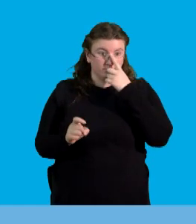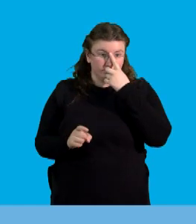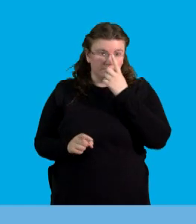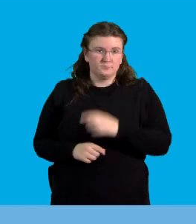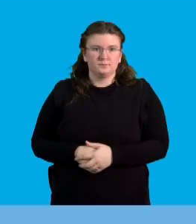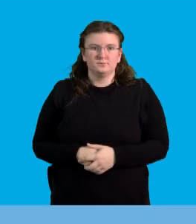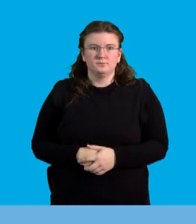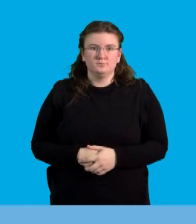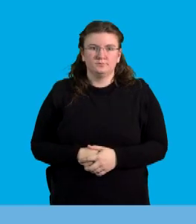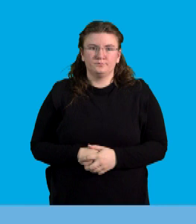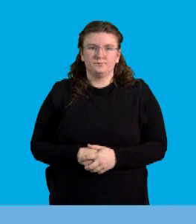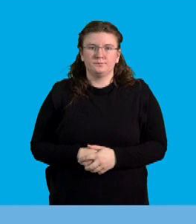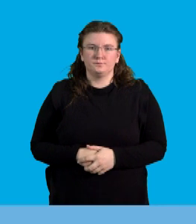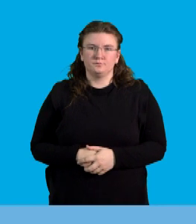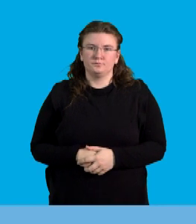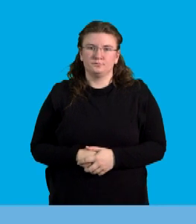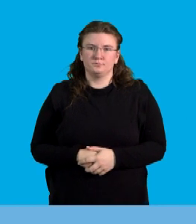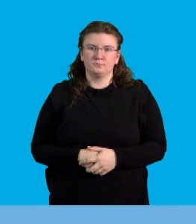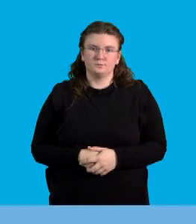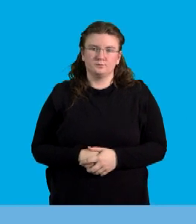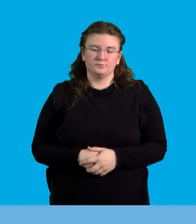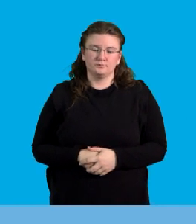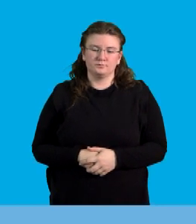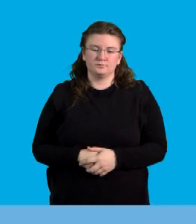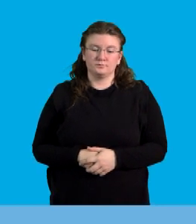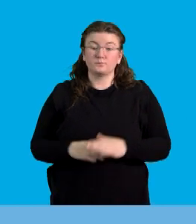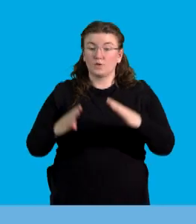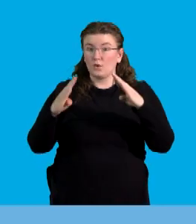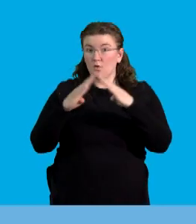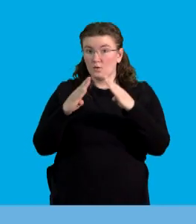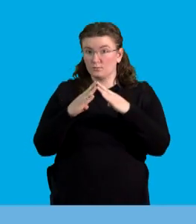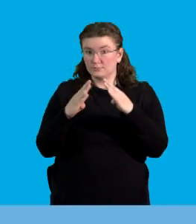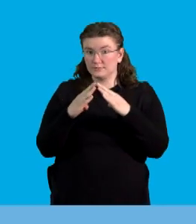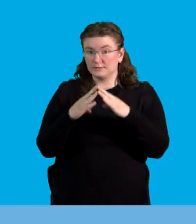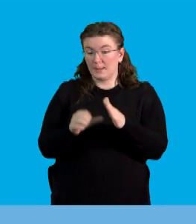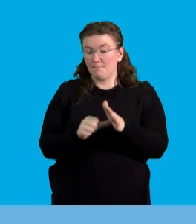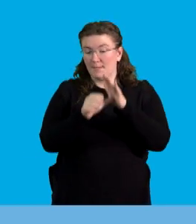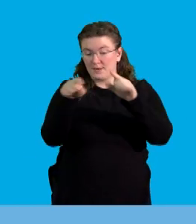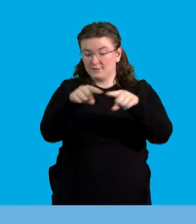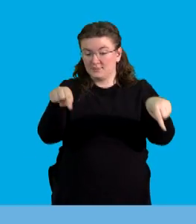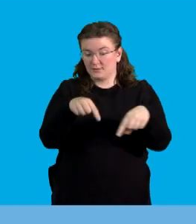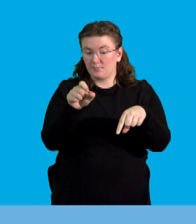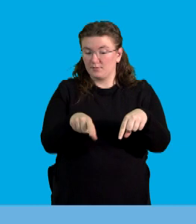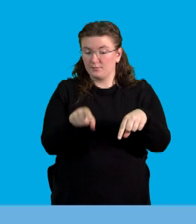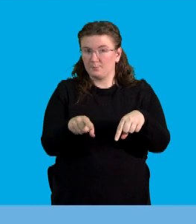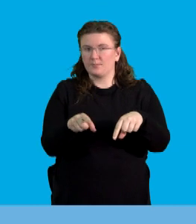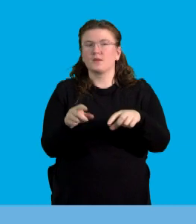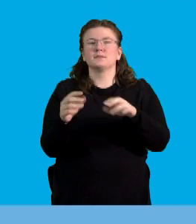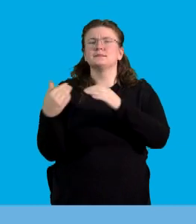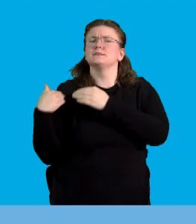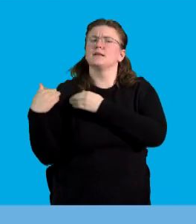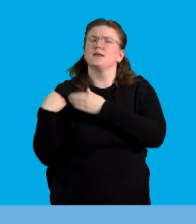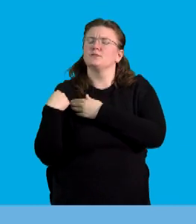question. What safety mechanism is generally used in houses' main circuit to safeguard people using